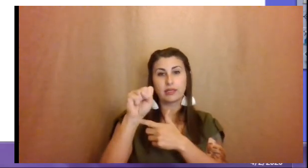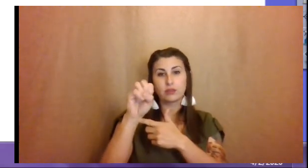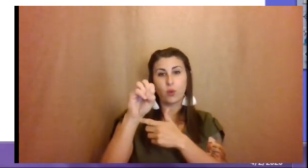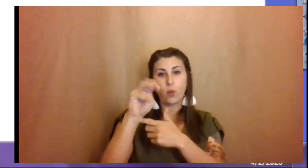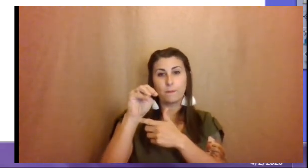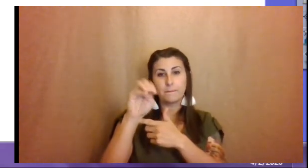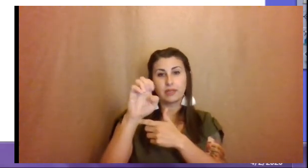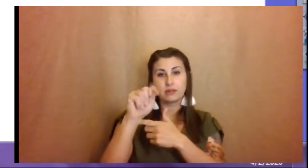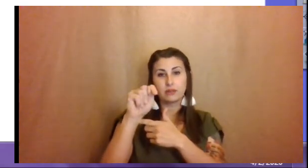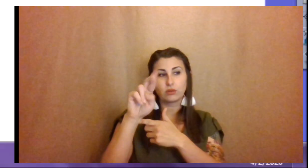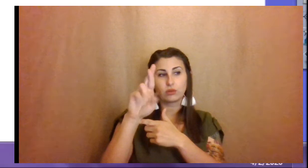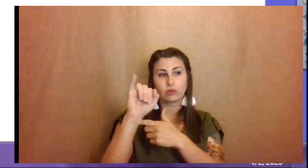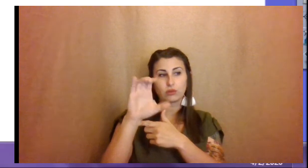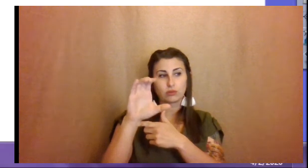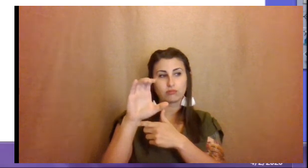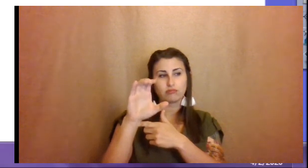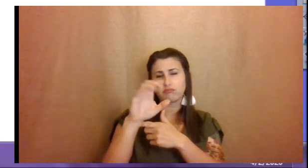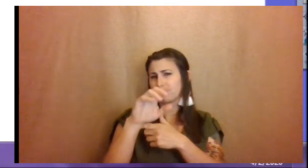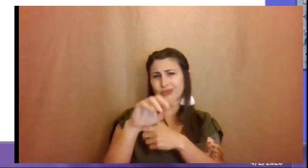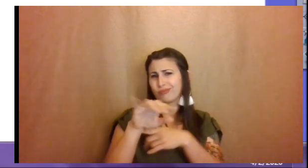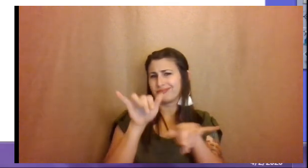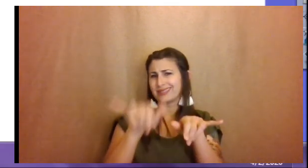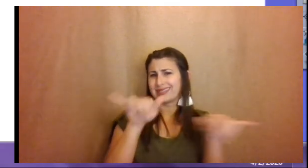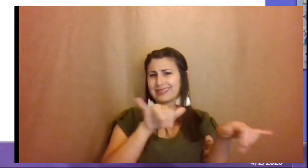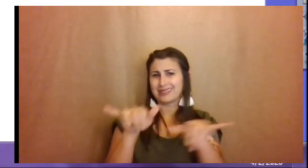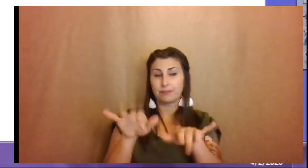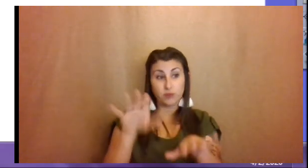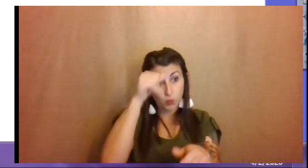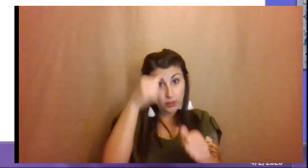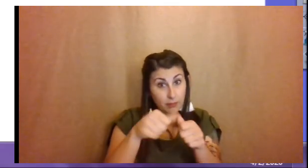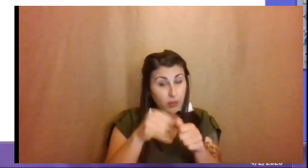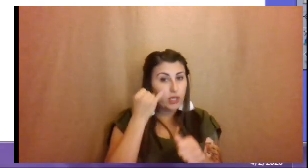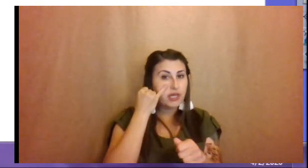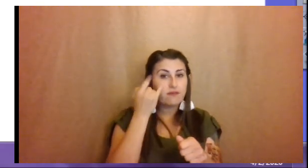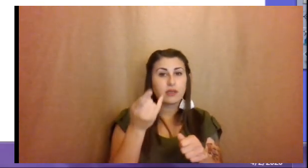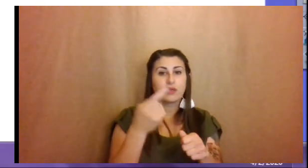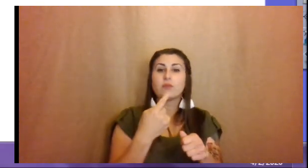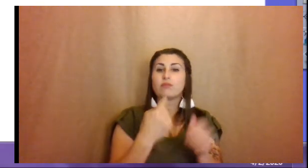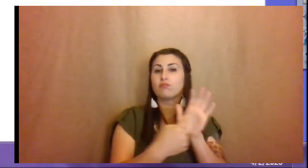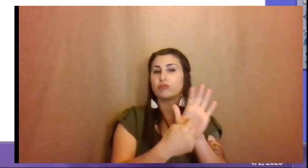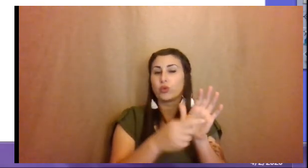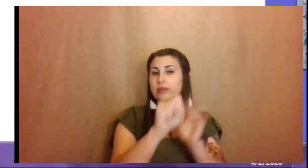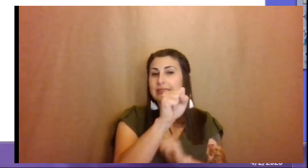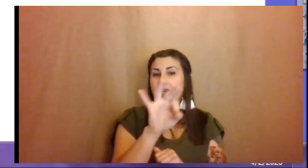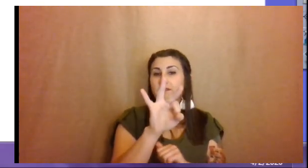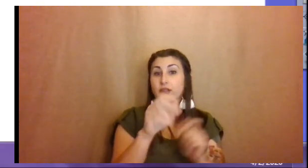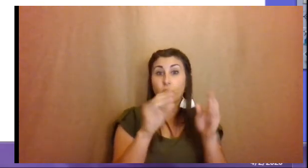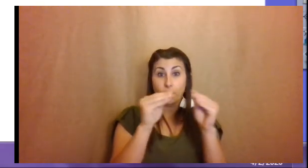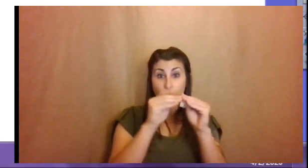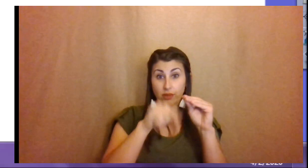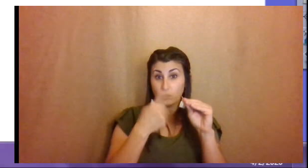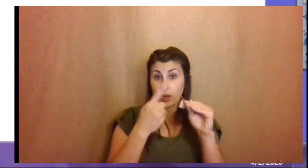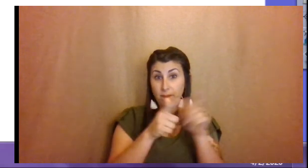Okay. So, remember, if you are given a scale factor and it's greater than 1, so like